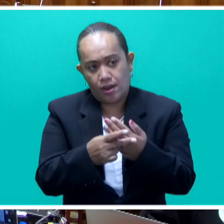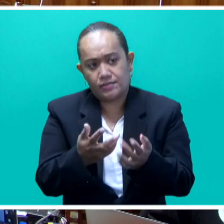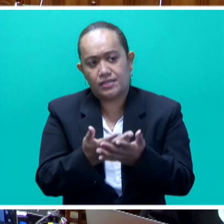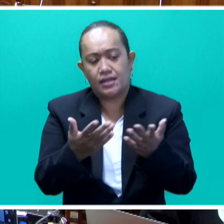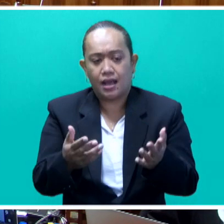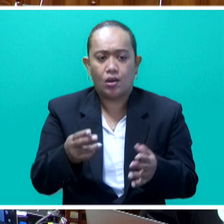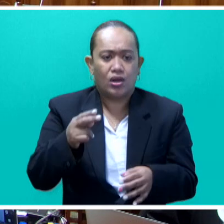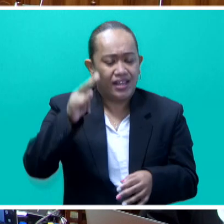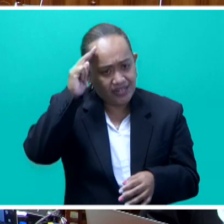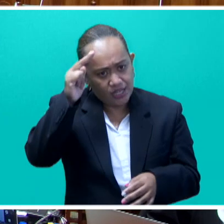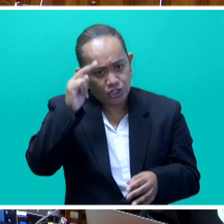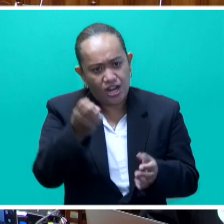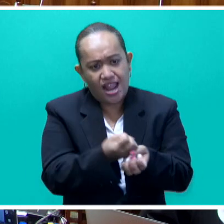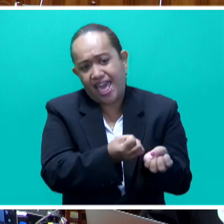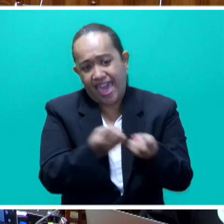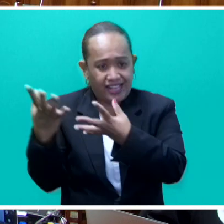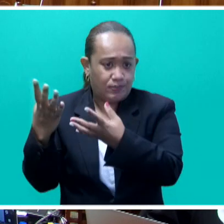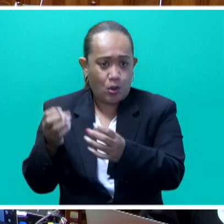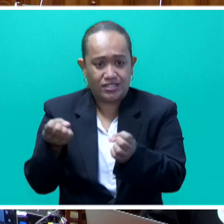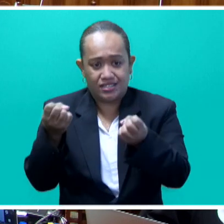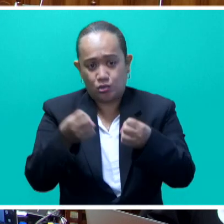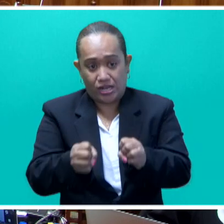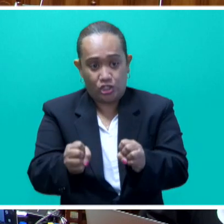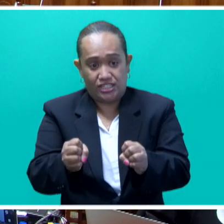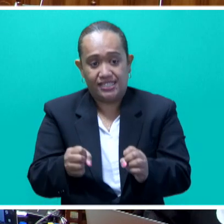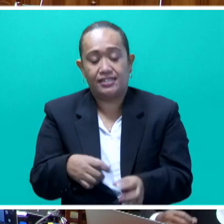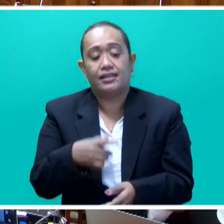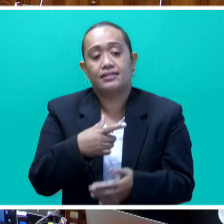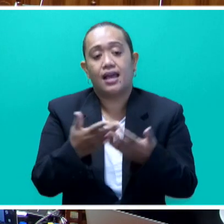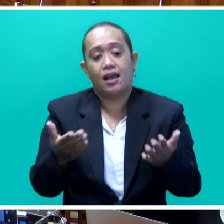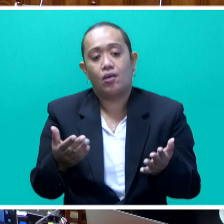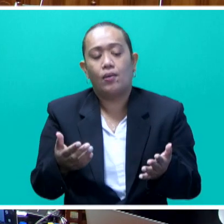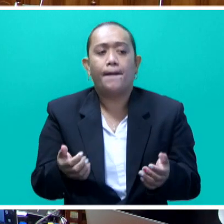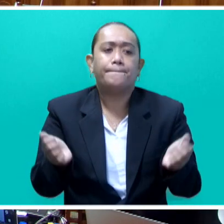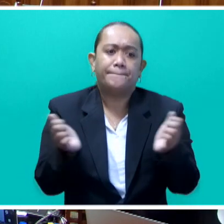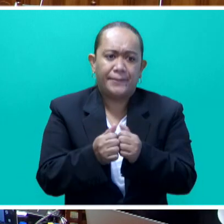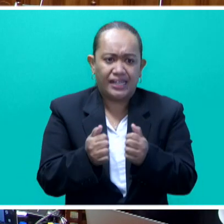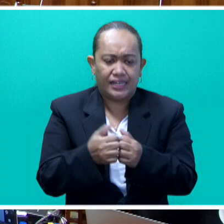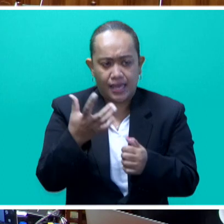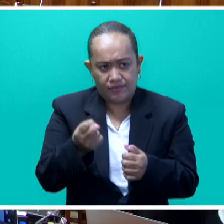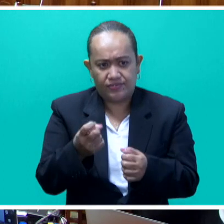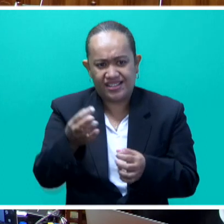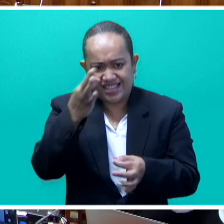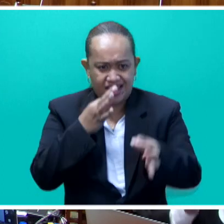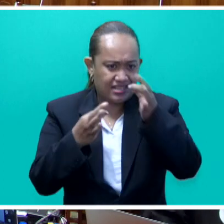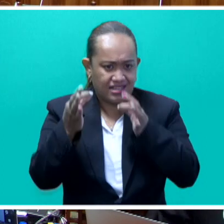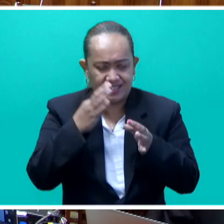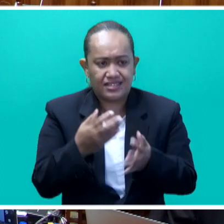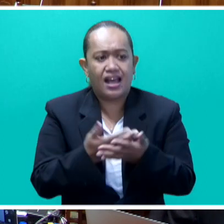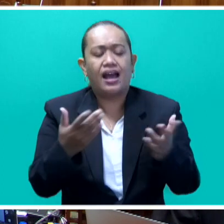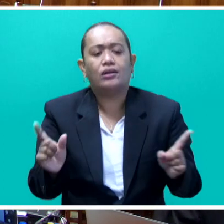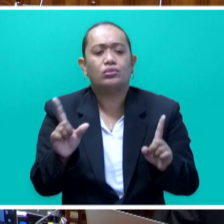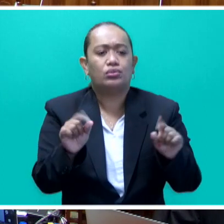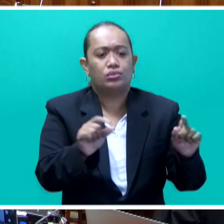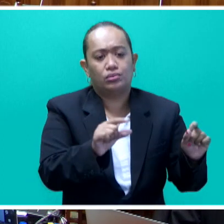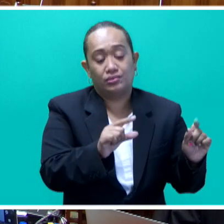National Export Strategy. Most of these programs have been activated. We can expect expressions of interest for the NES and IHRDP to be